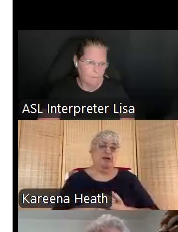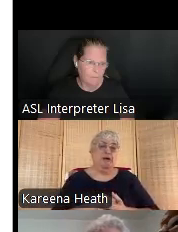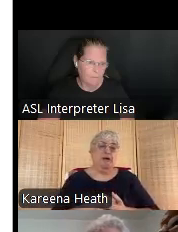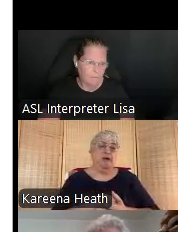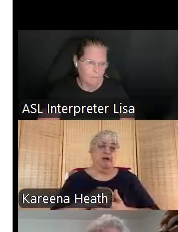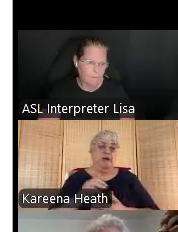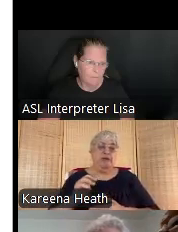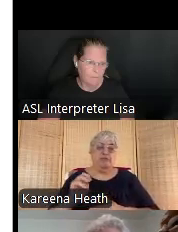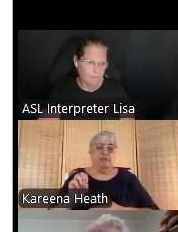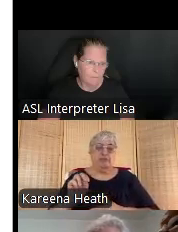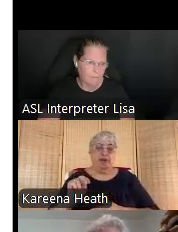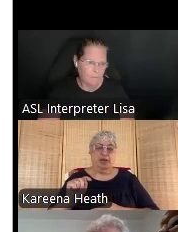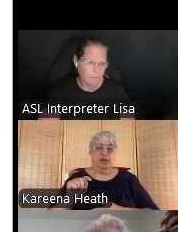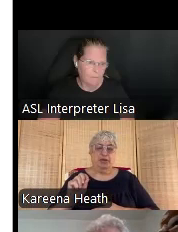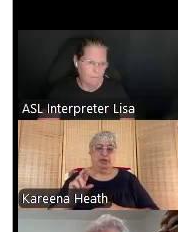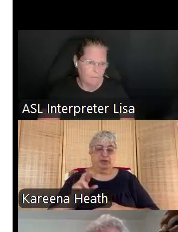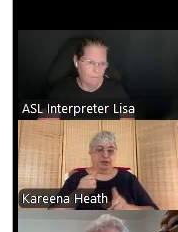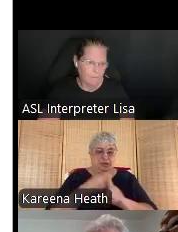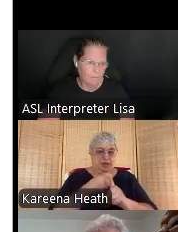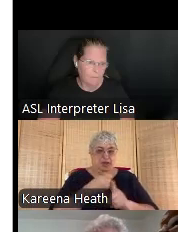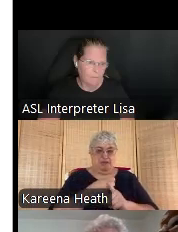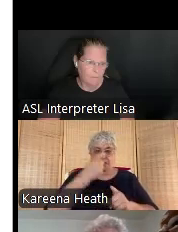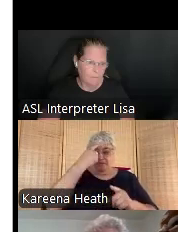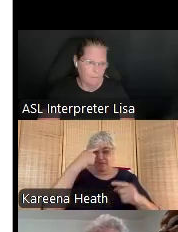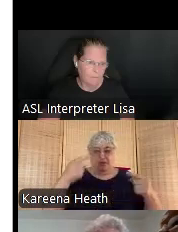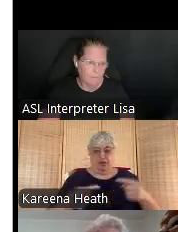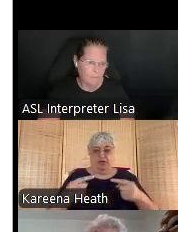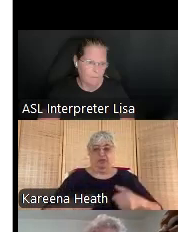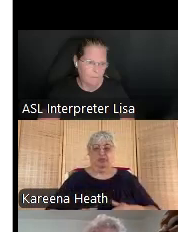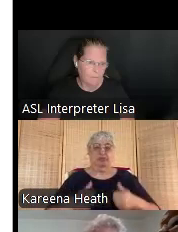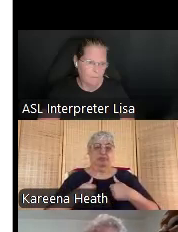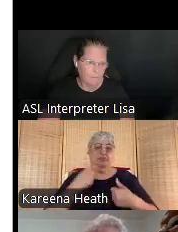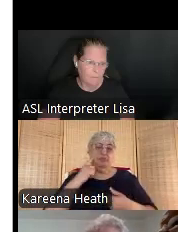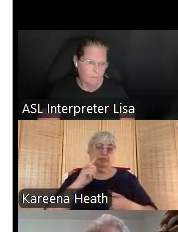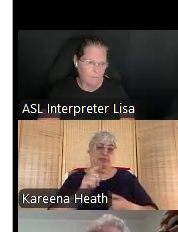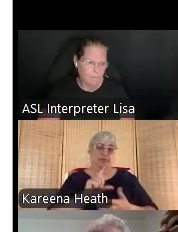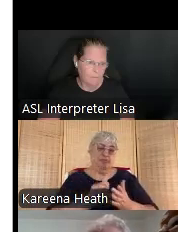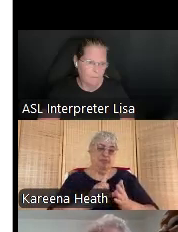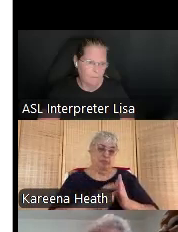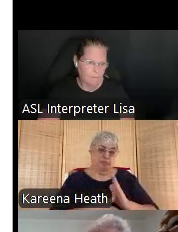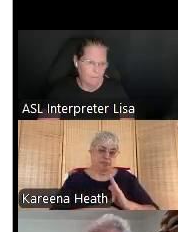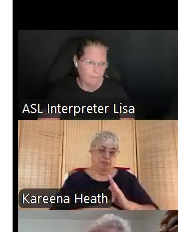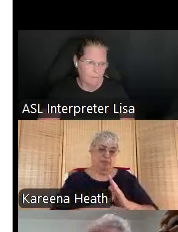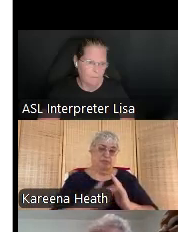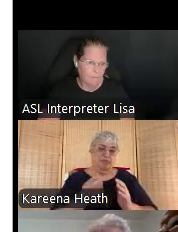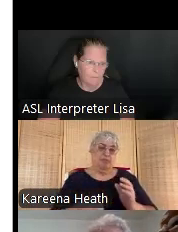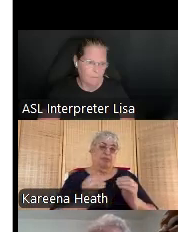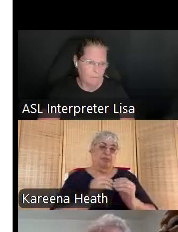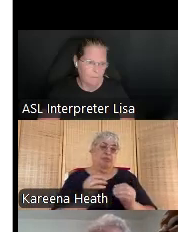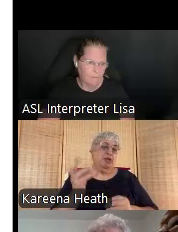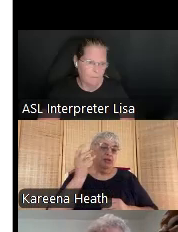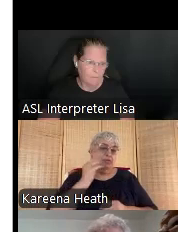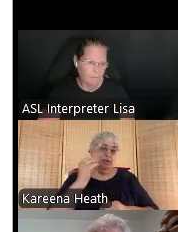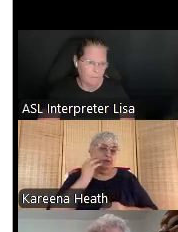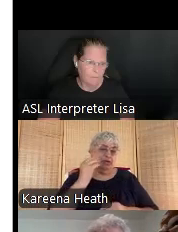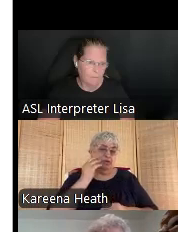who you know, has had a brain injury, been living with it for a while, and is a little bit more experienced kind